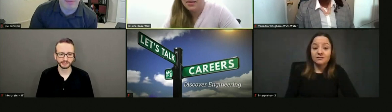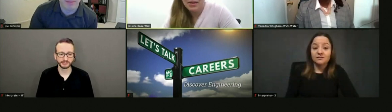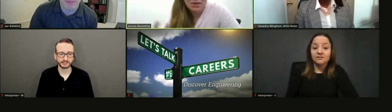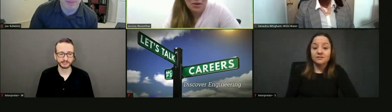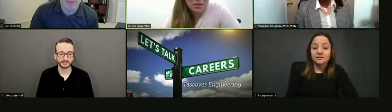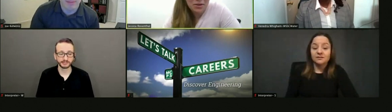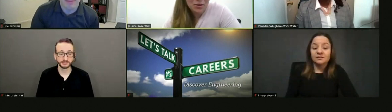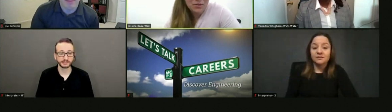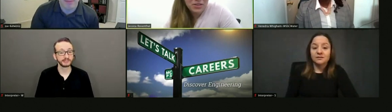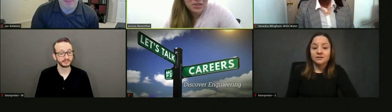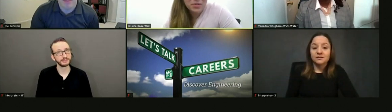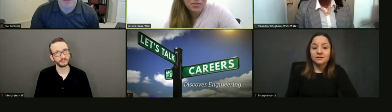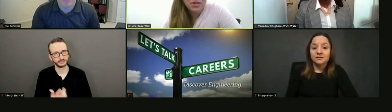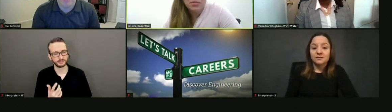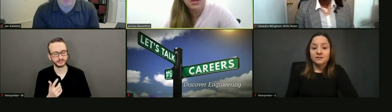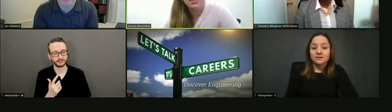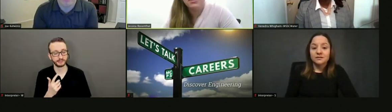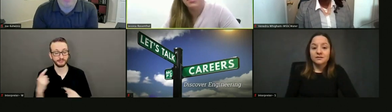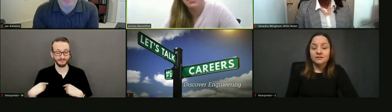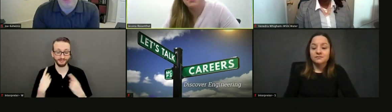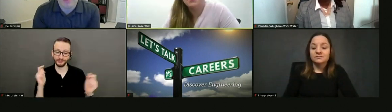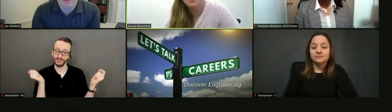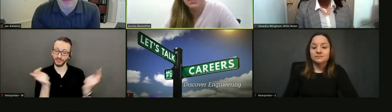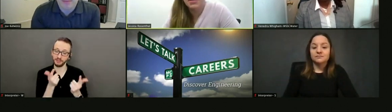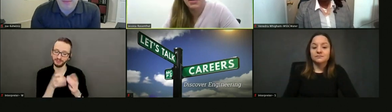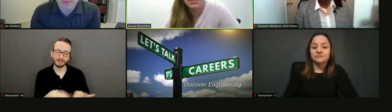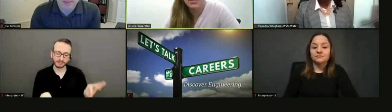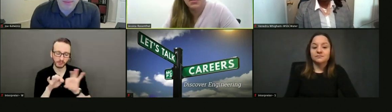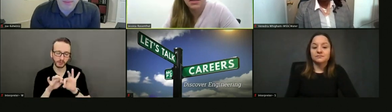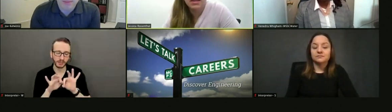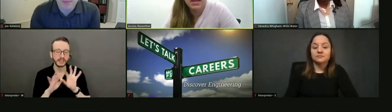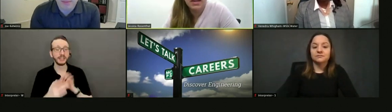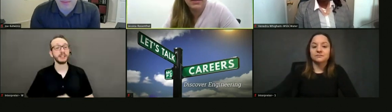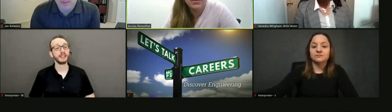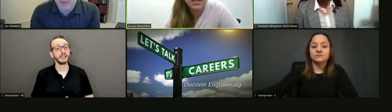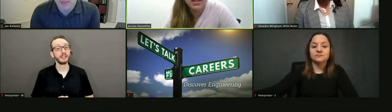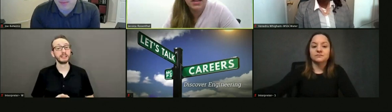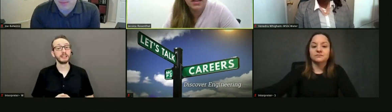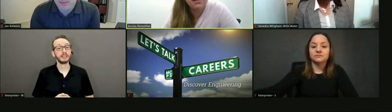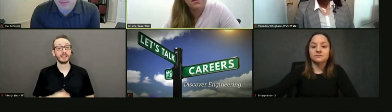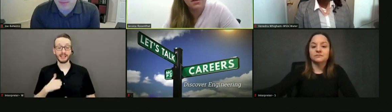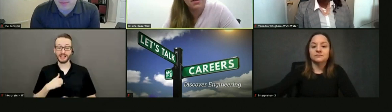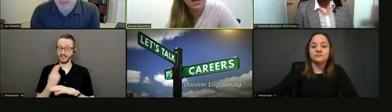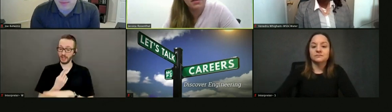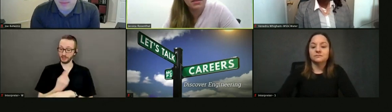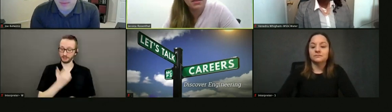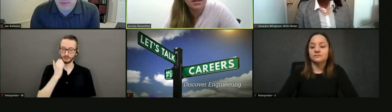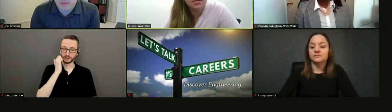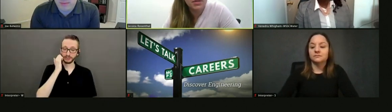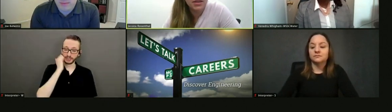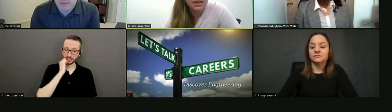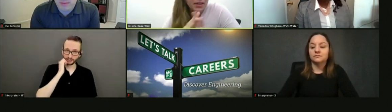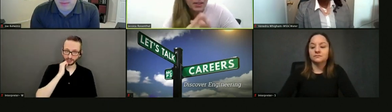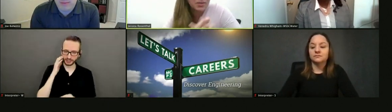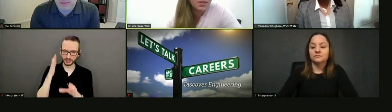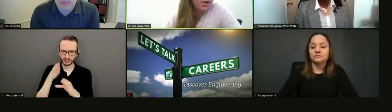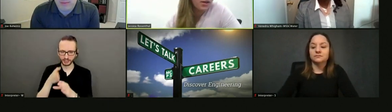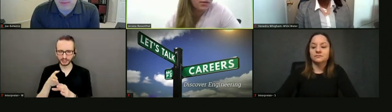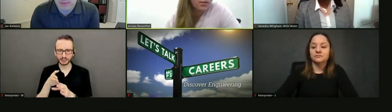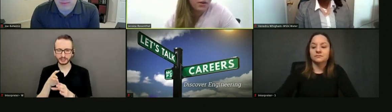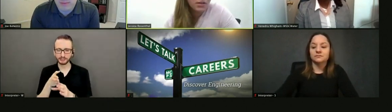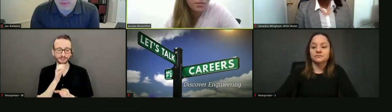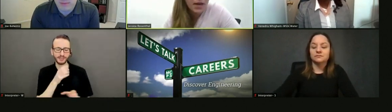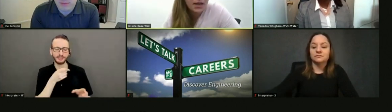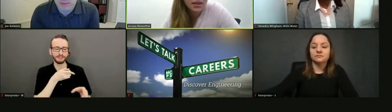Yeah, I'd say, all of those things are pretty important. And I think the main thing that I use day-to-day, not even really like